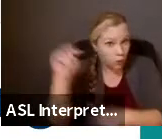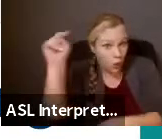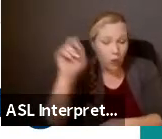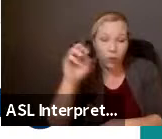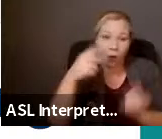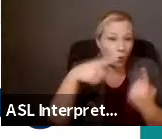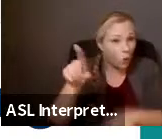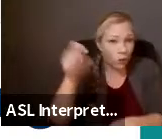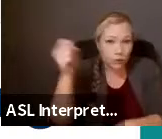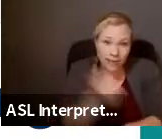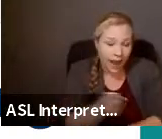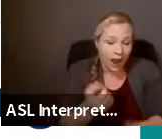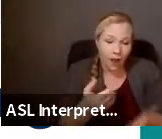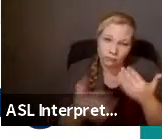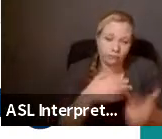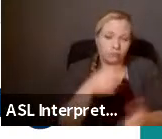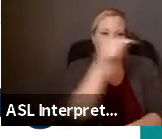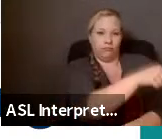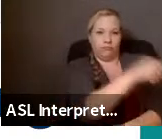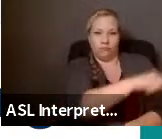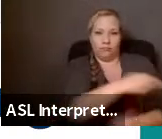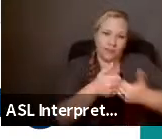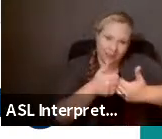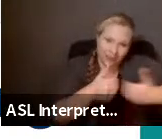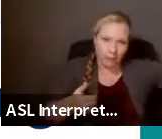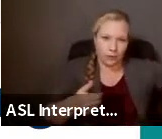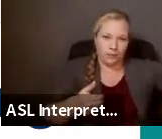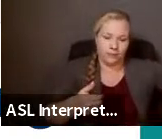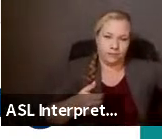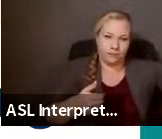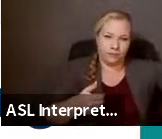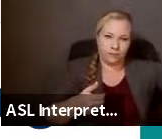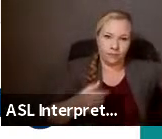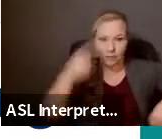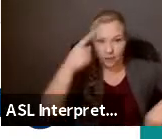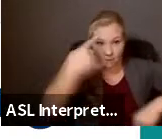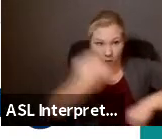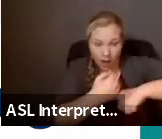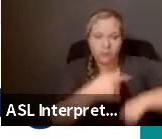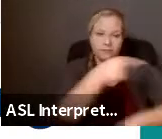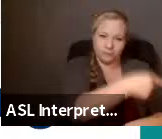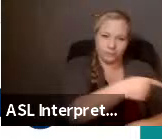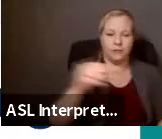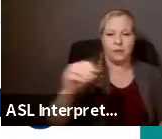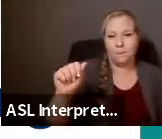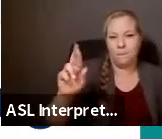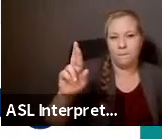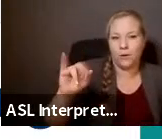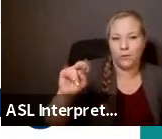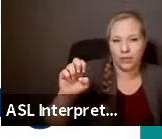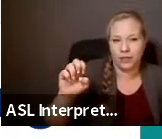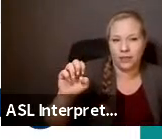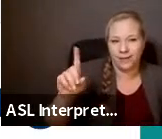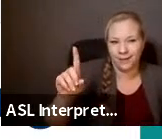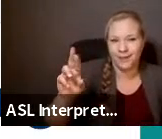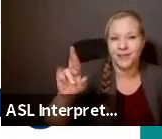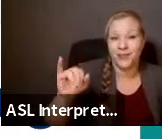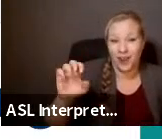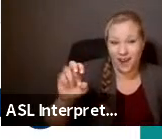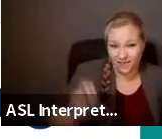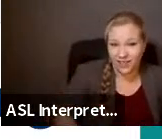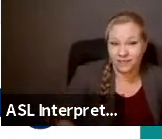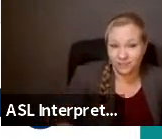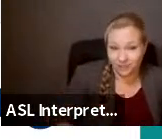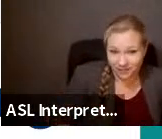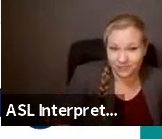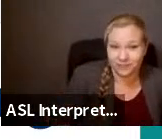going to access Hayden Island, is they're going to use the Marine Drive interchange. Okay, so that